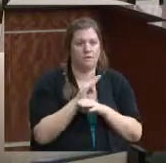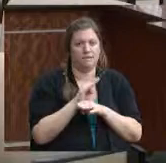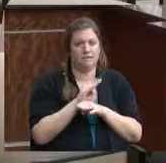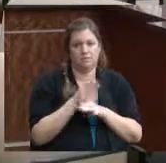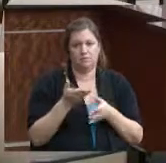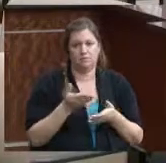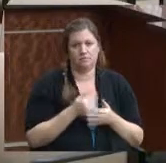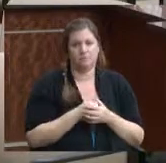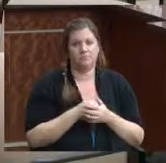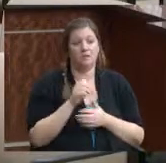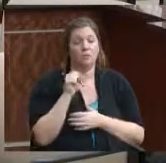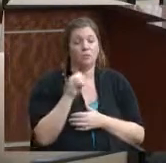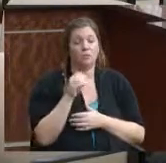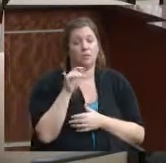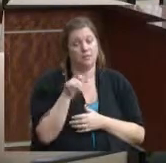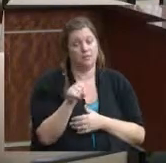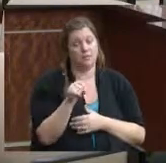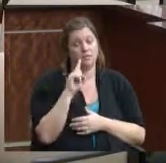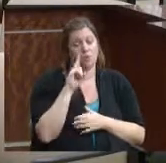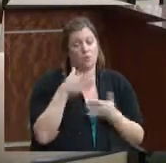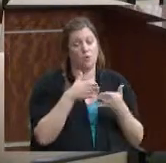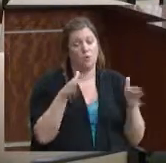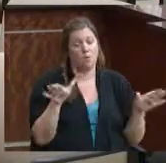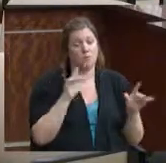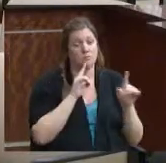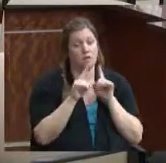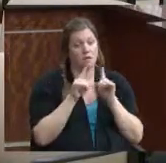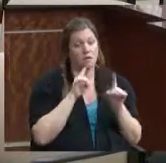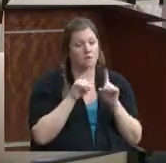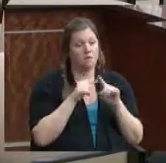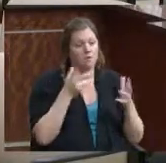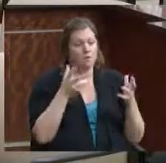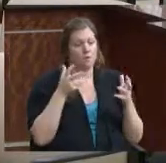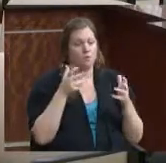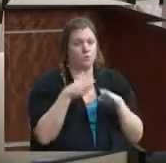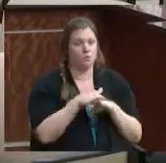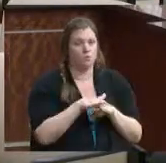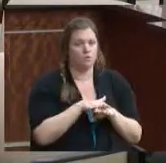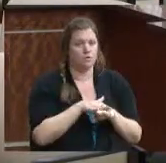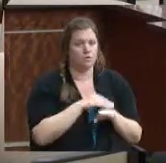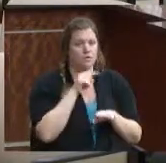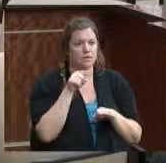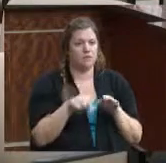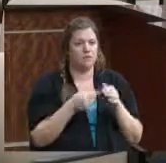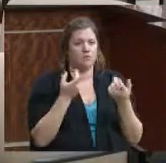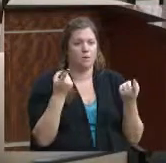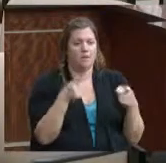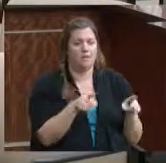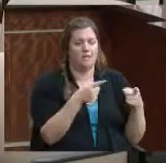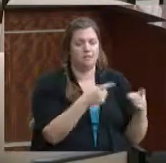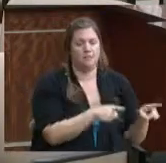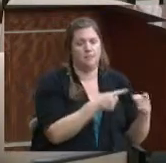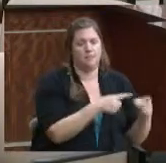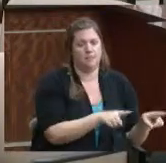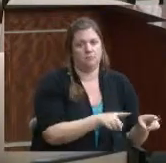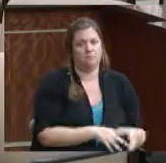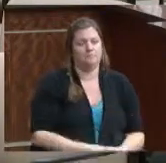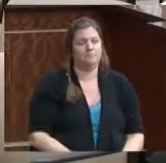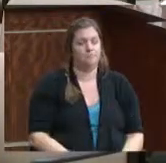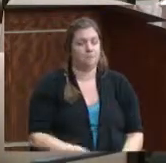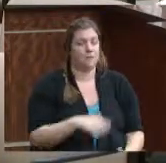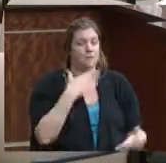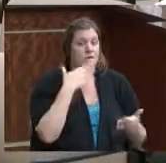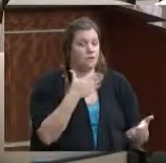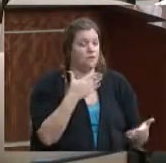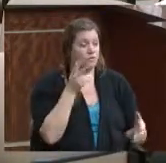business. So yes, we are open to dialogue. We would just like to slow this thing down to allow that opportunity to take place. I thank